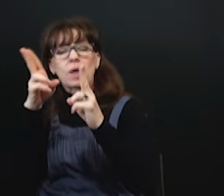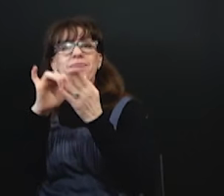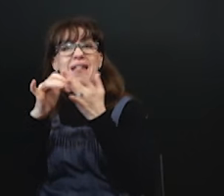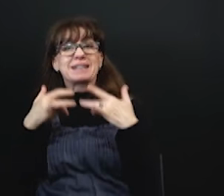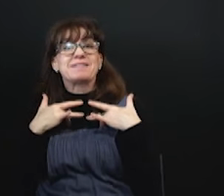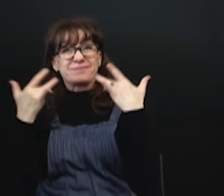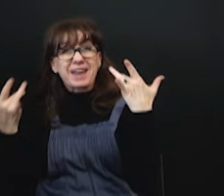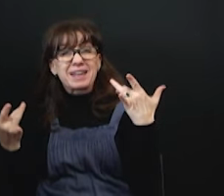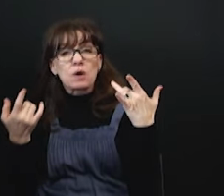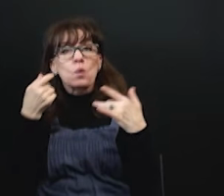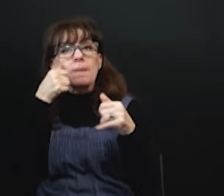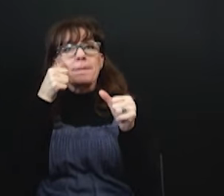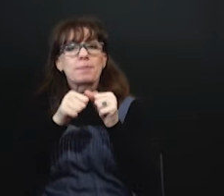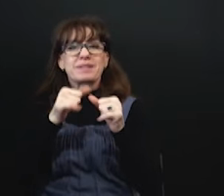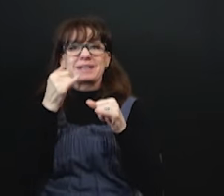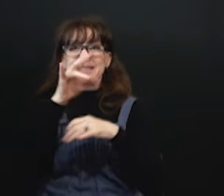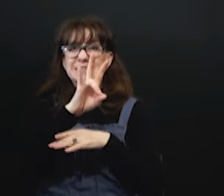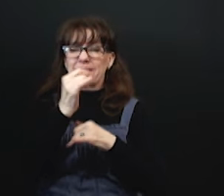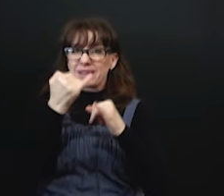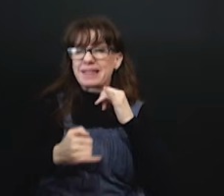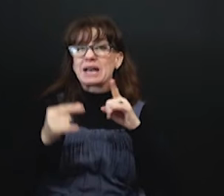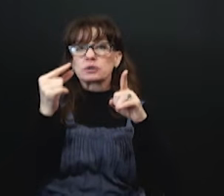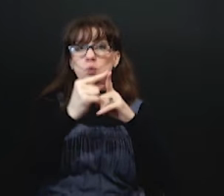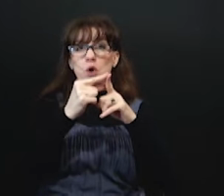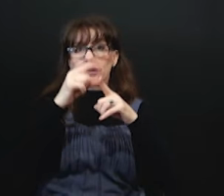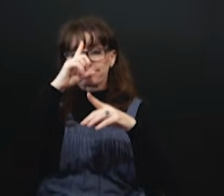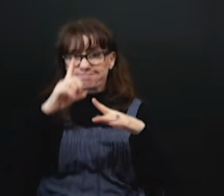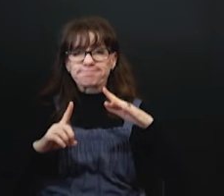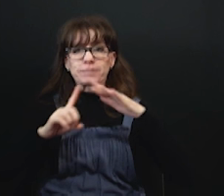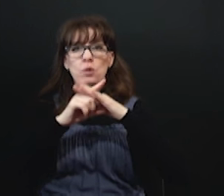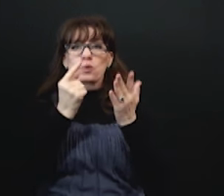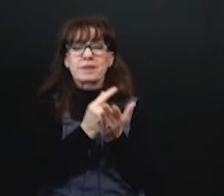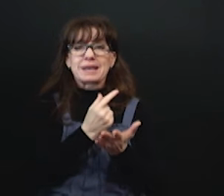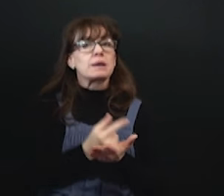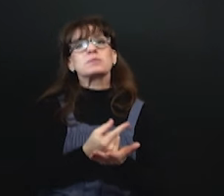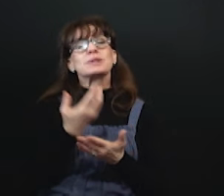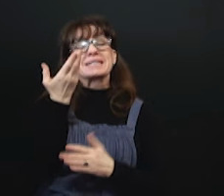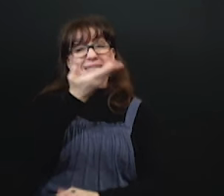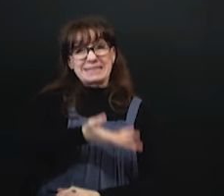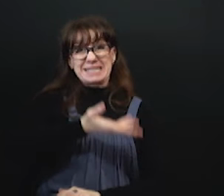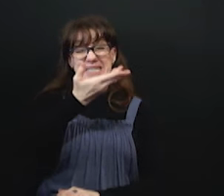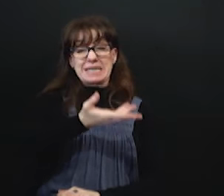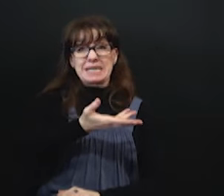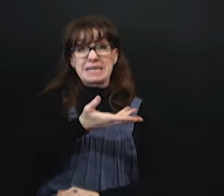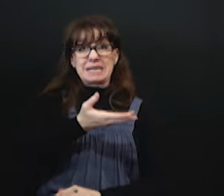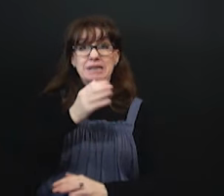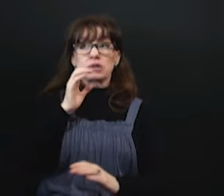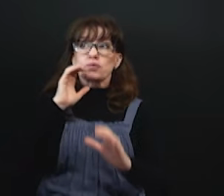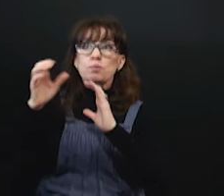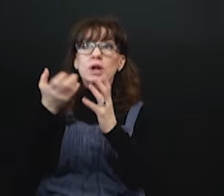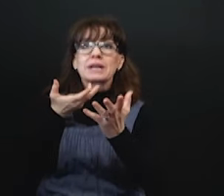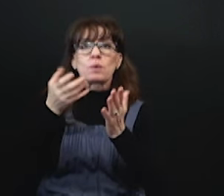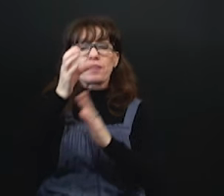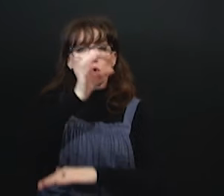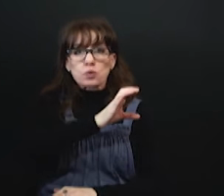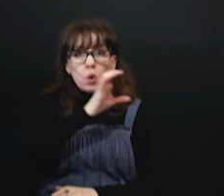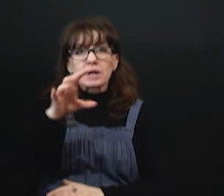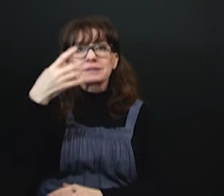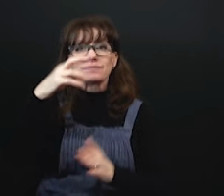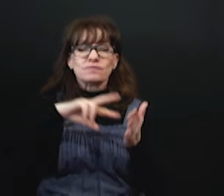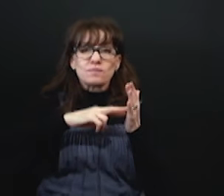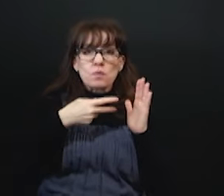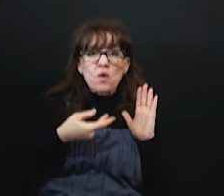and we remember the seven last words of Jesus as they come to us through the Gospels, as he communicates what the cross is for,